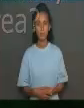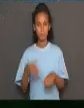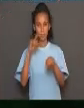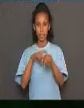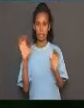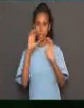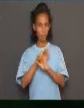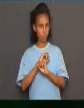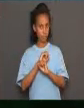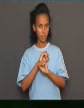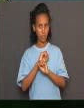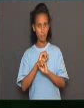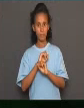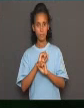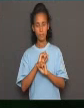Time's up.